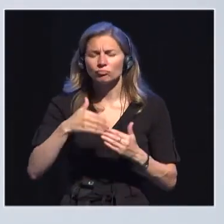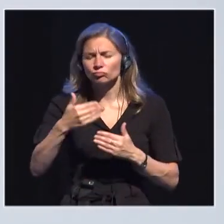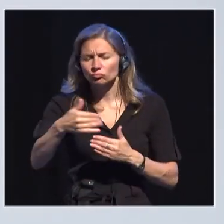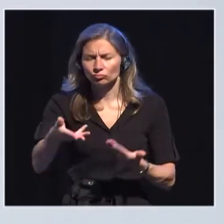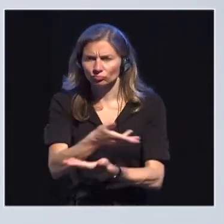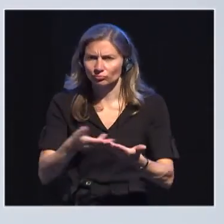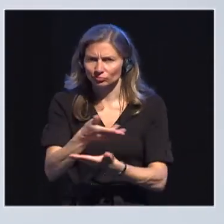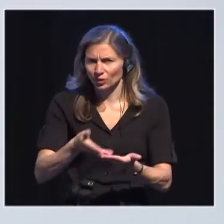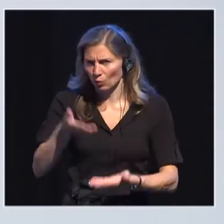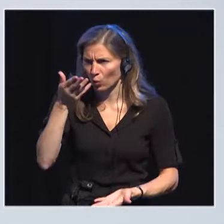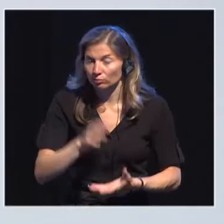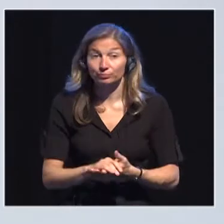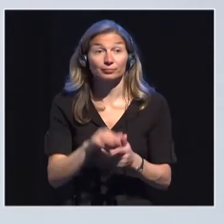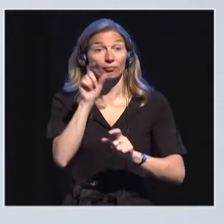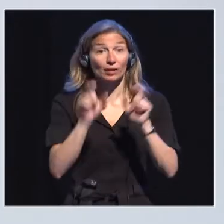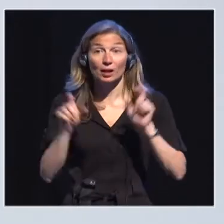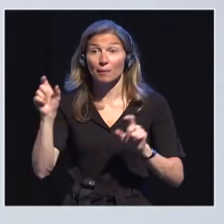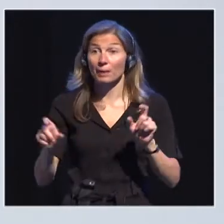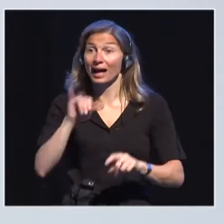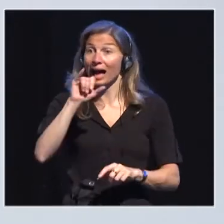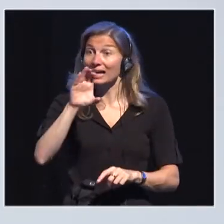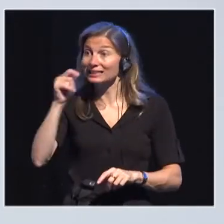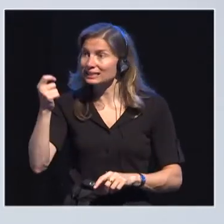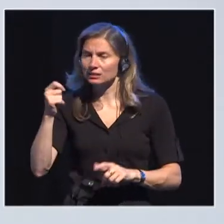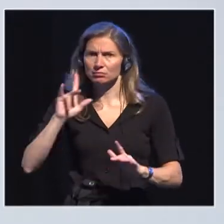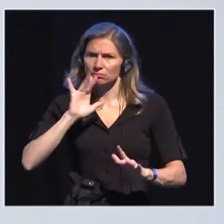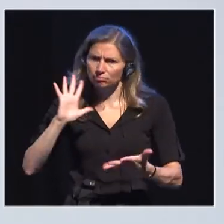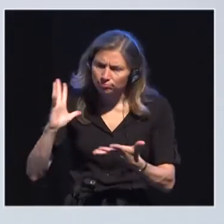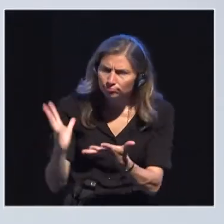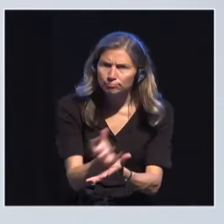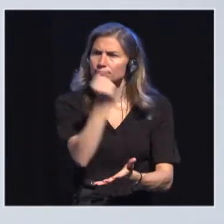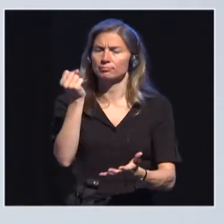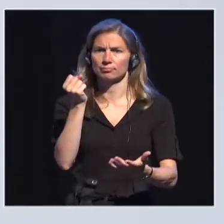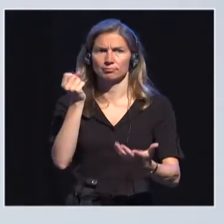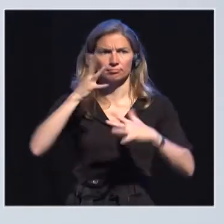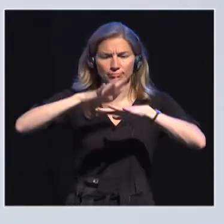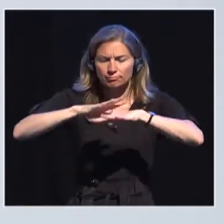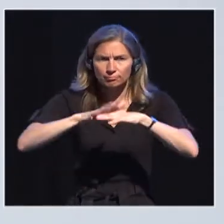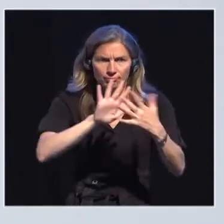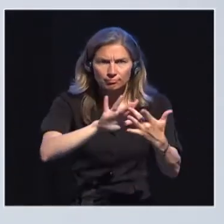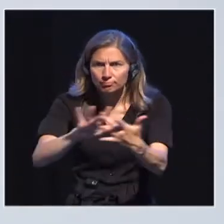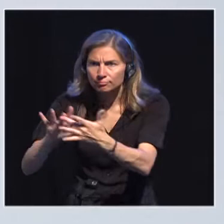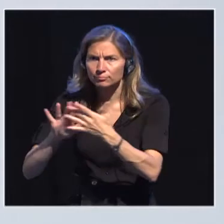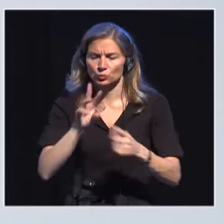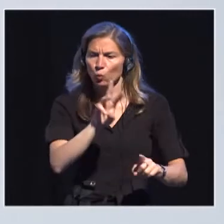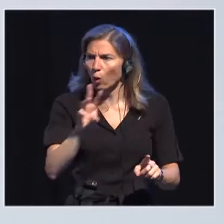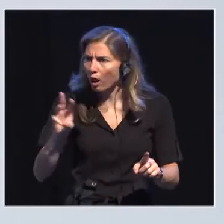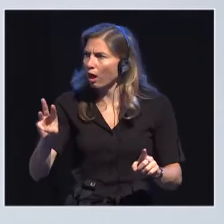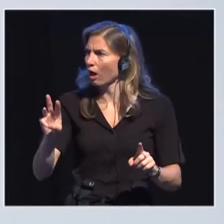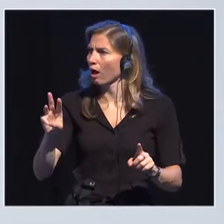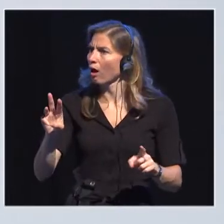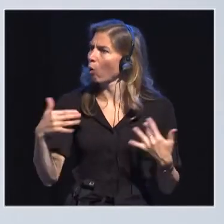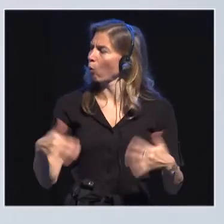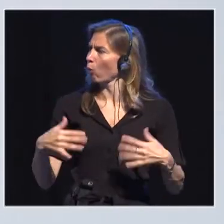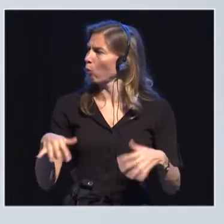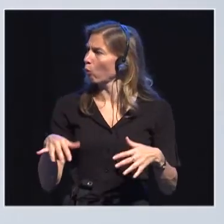ICT, we see more people getting online and being connected, we can't ignore the opportunities but also the